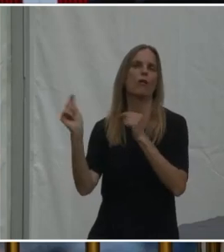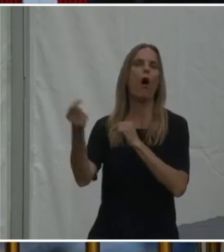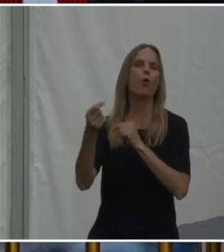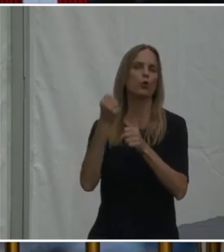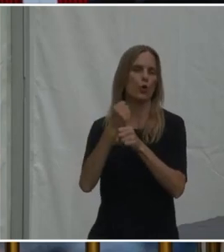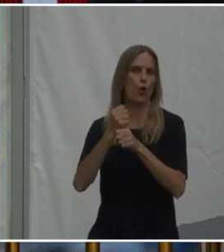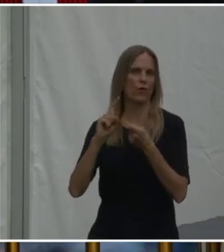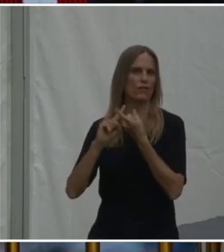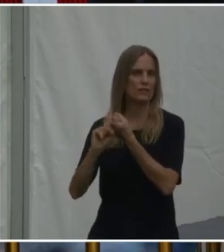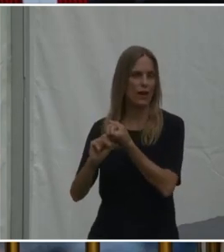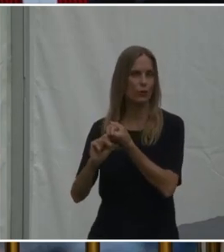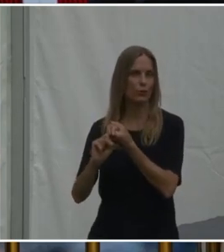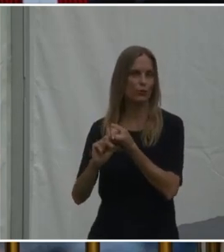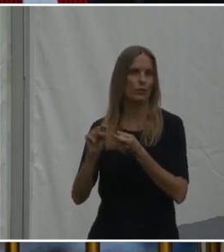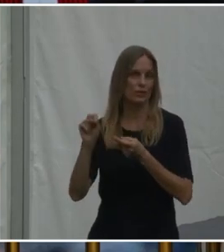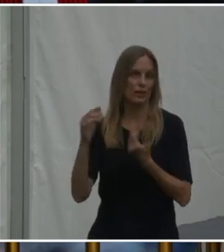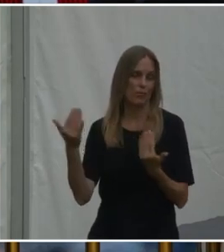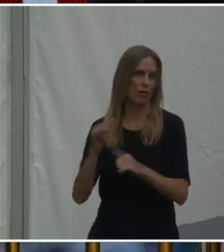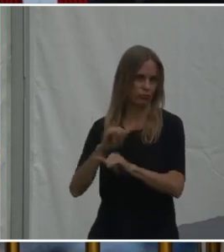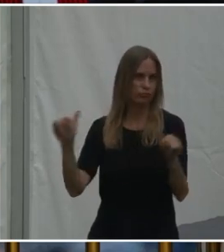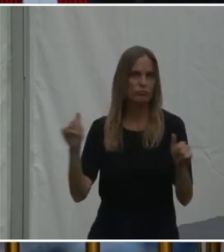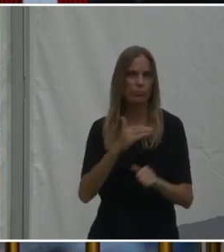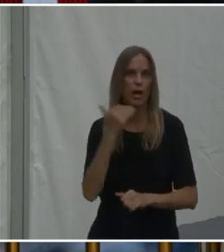has come into play. And